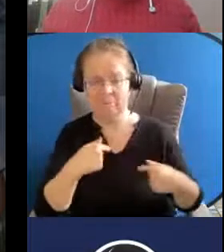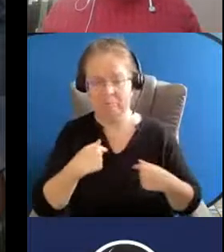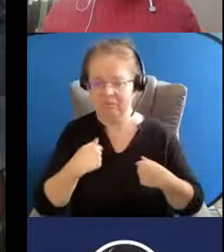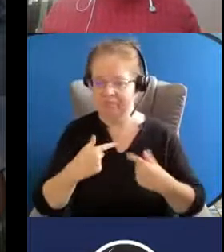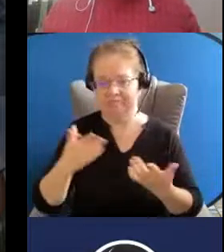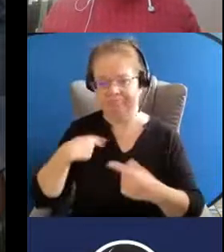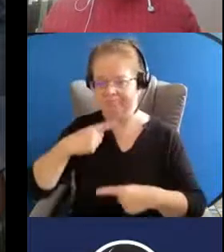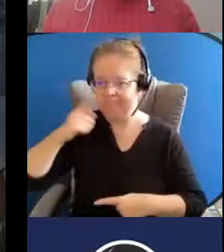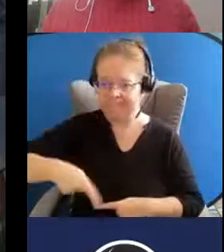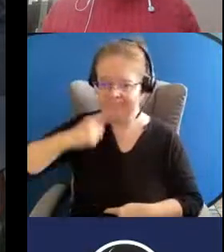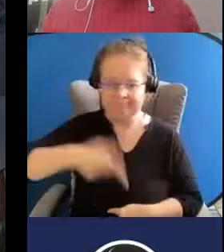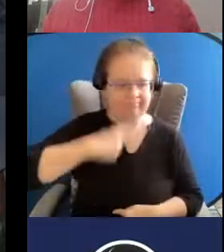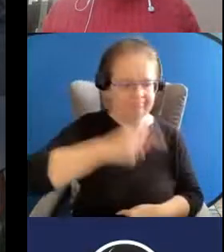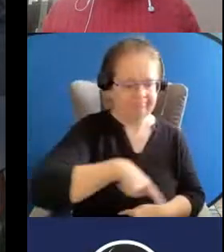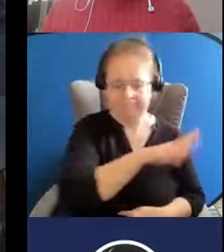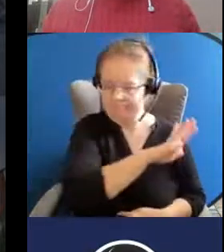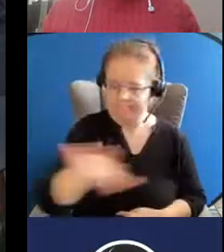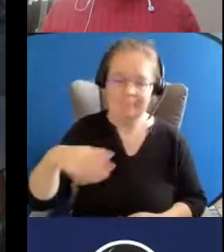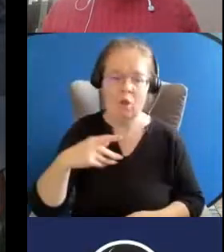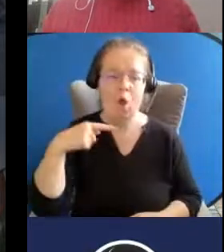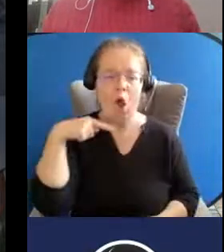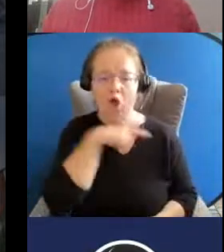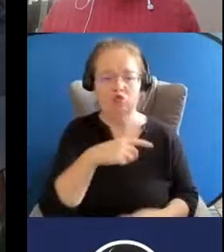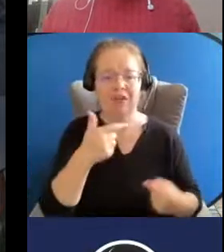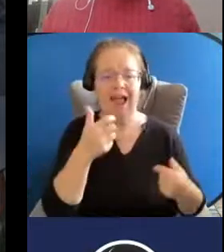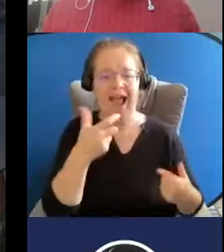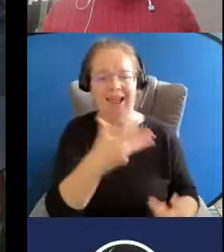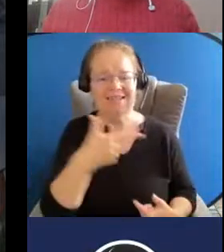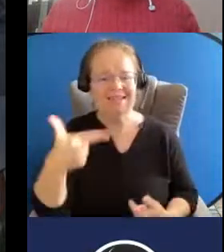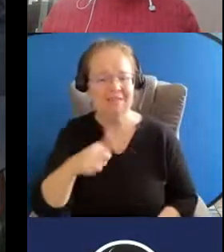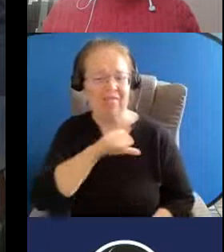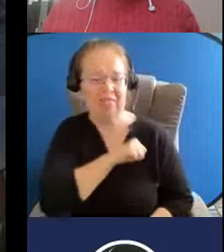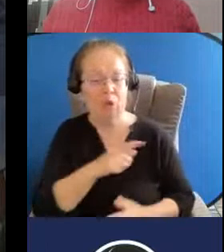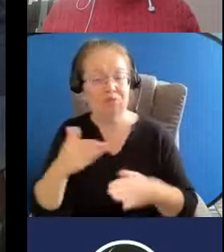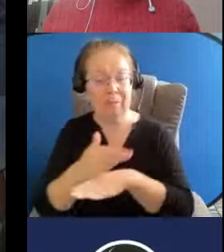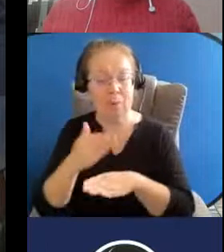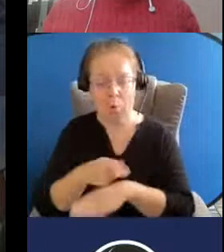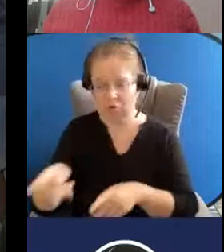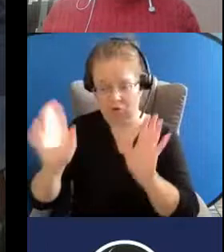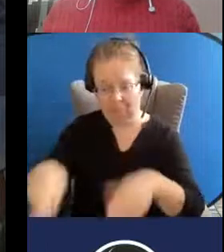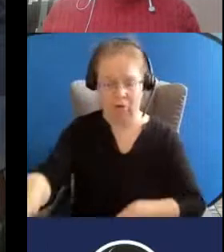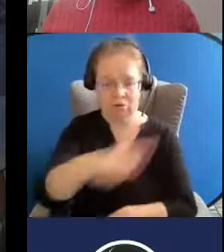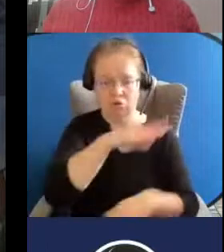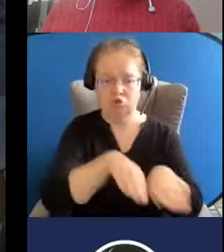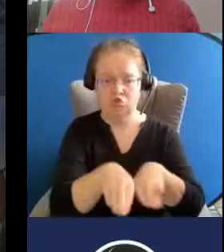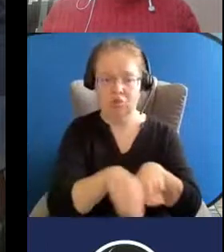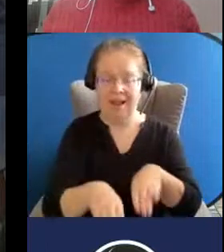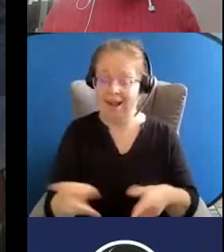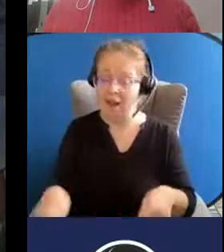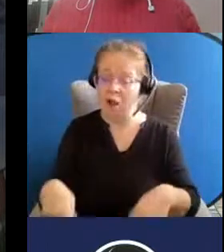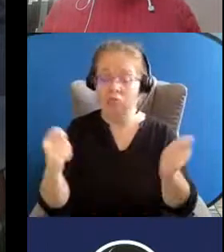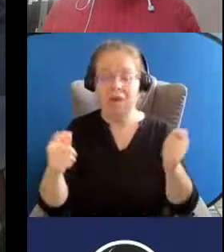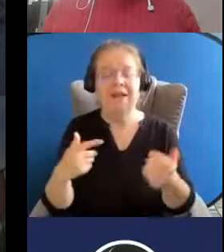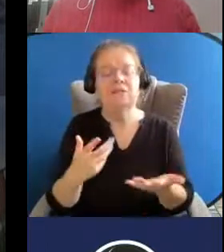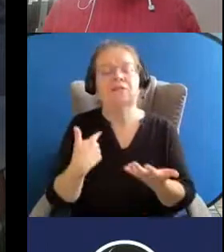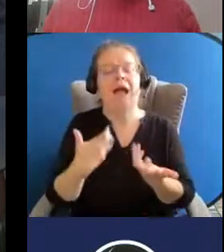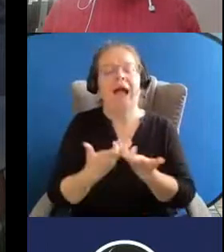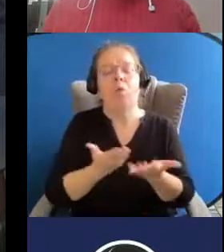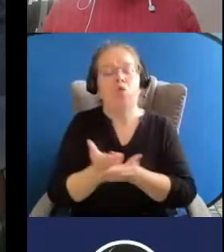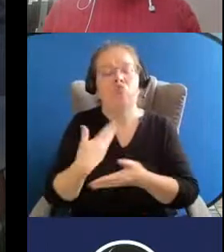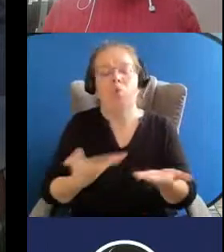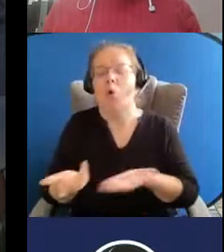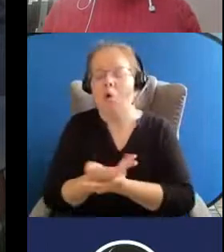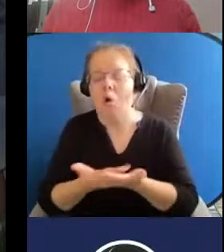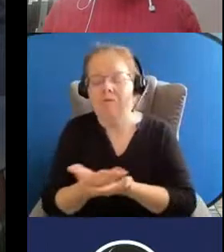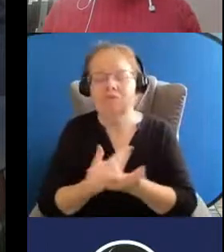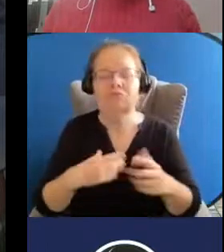all 187,000 Microsoft employees. It's been raised essentially as a conversation and as a topic